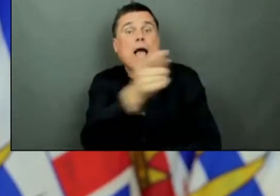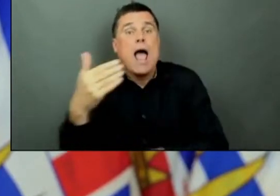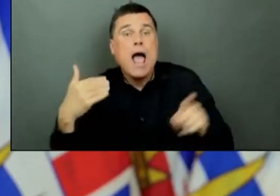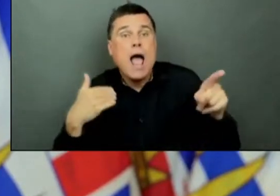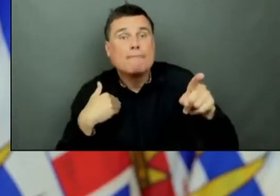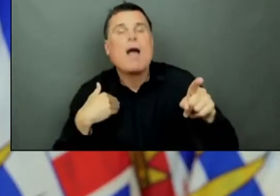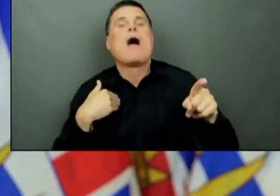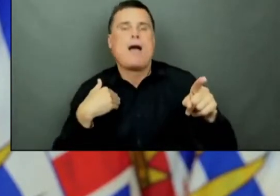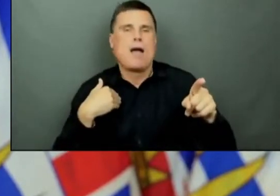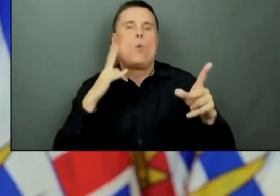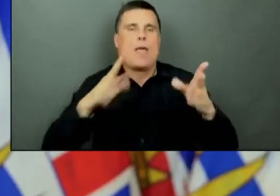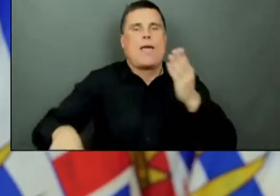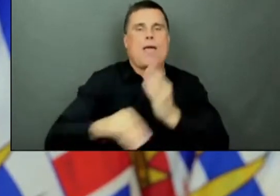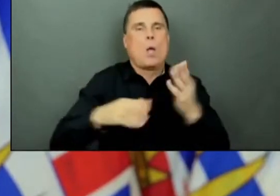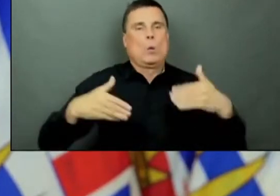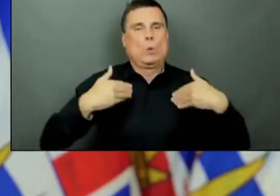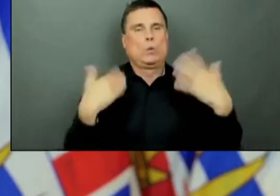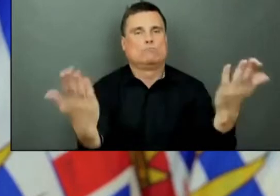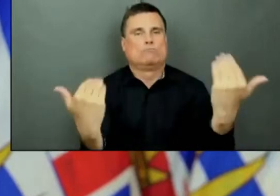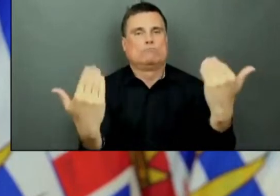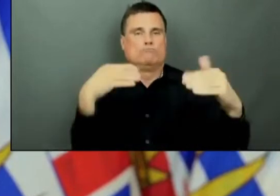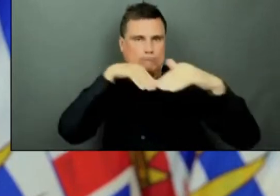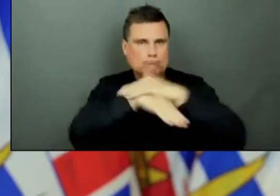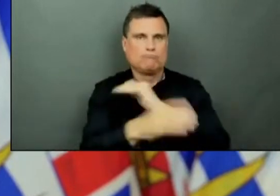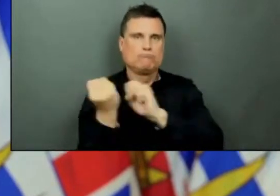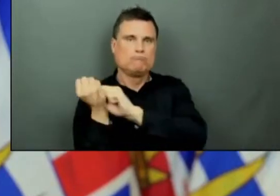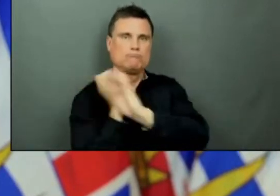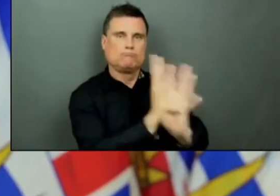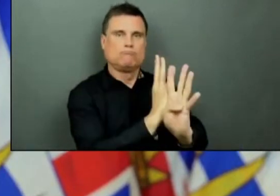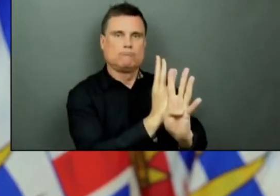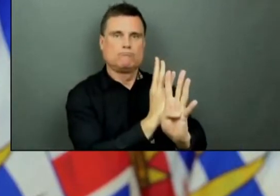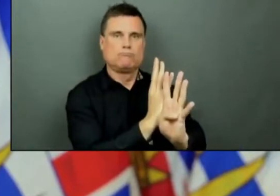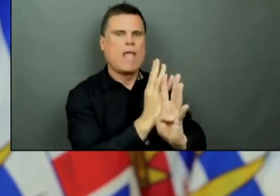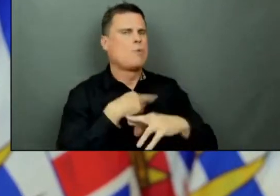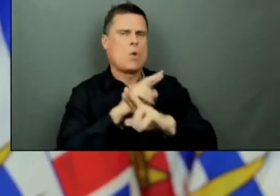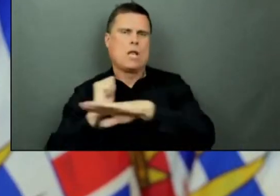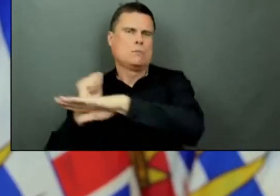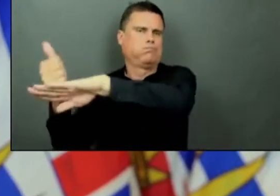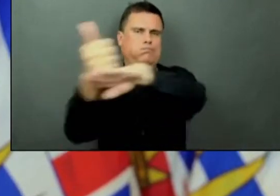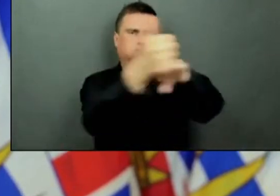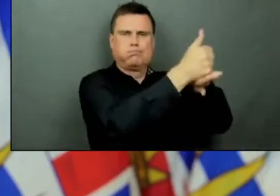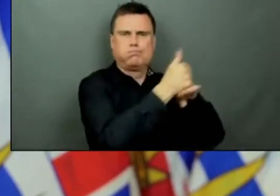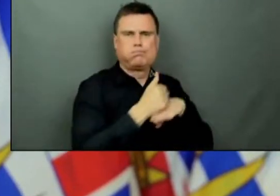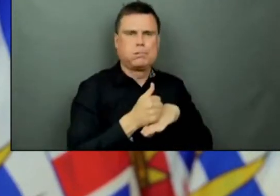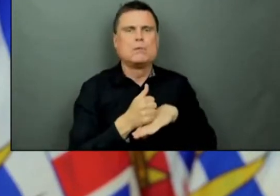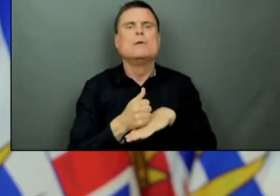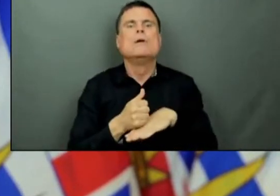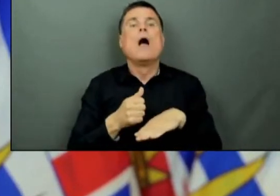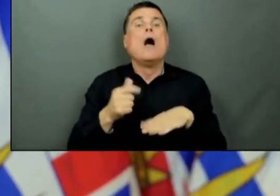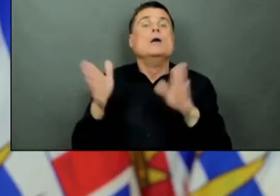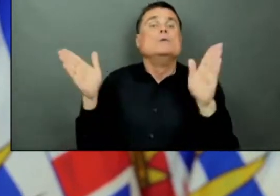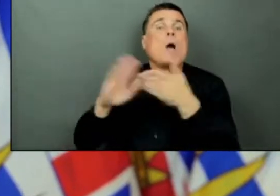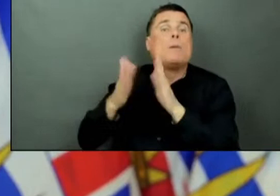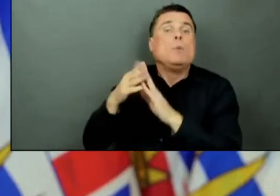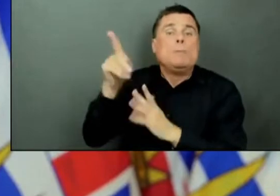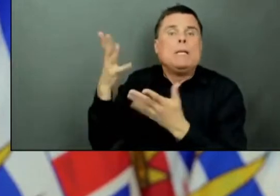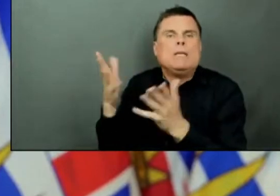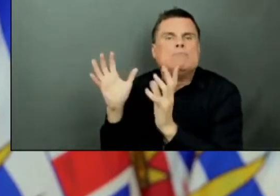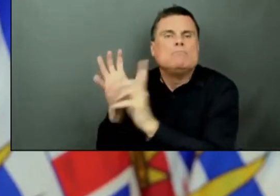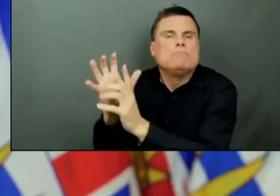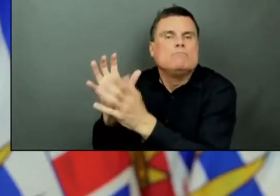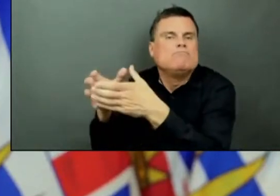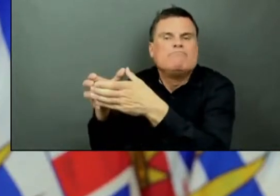our large immunization sites in some cases, in some more rural or remote communities. It might be the clinic set up for